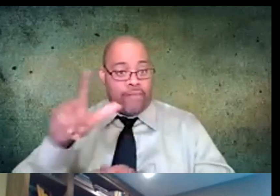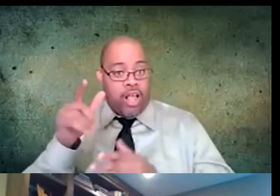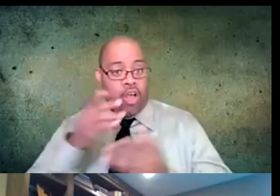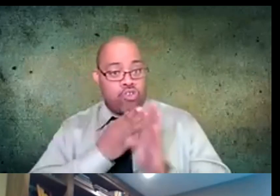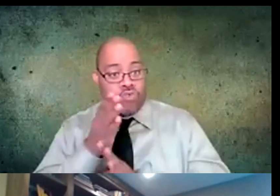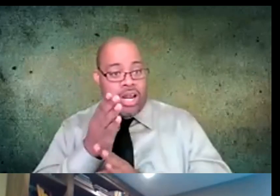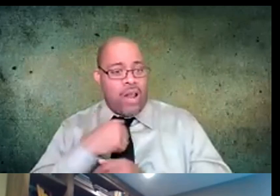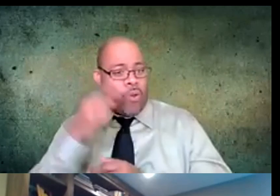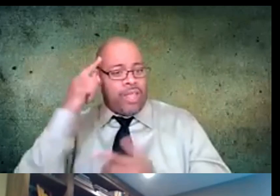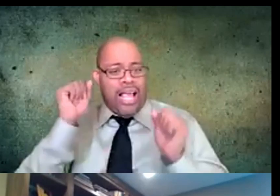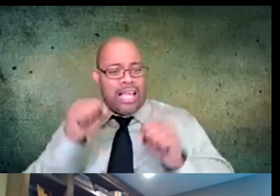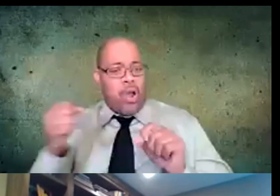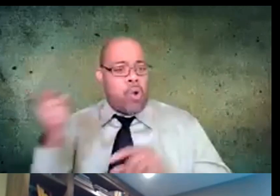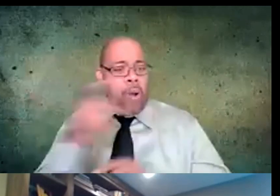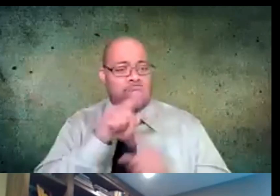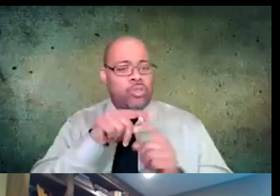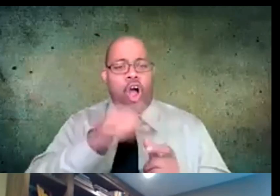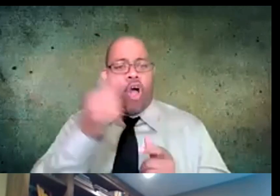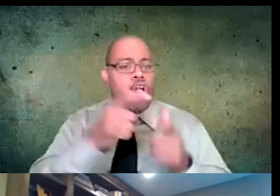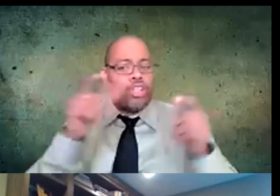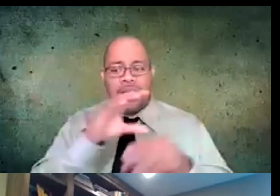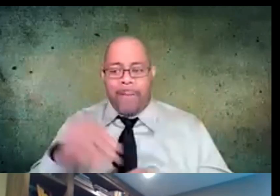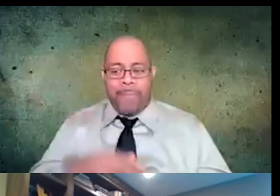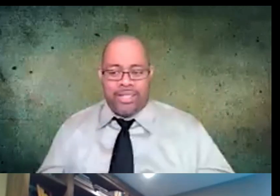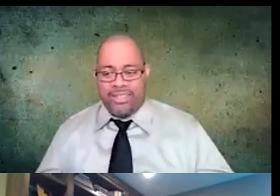I don't think I can go back to another large company.